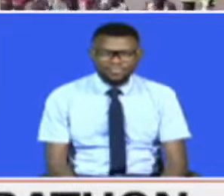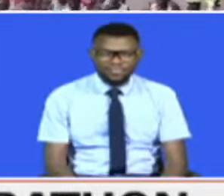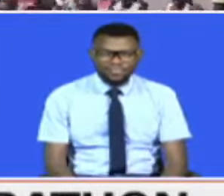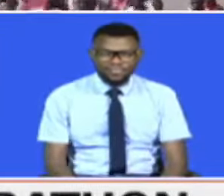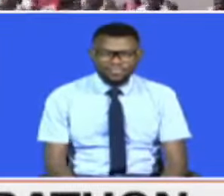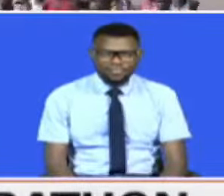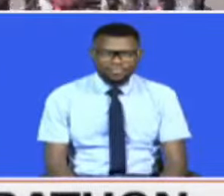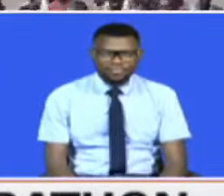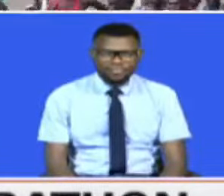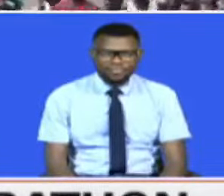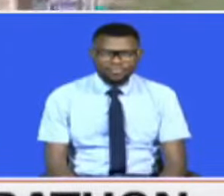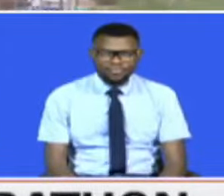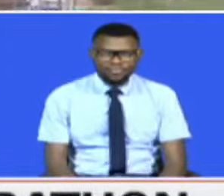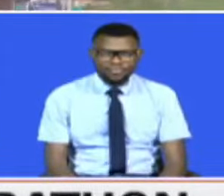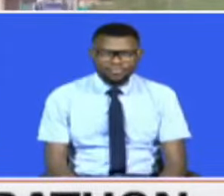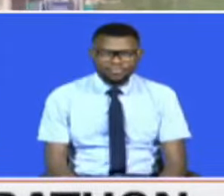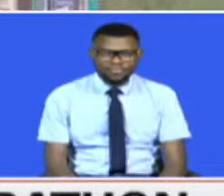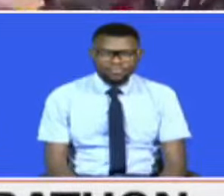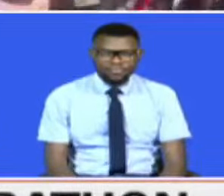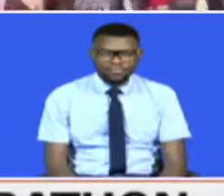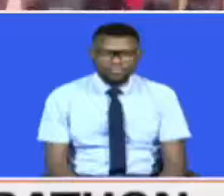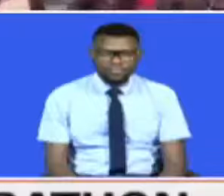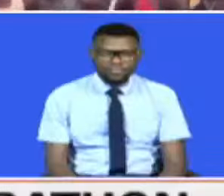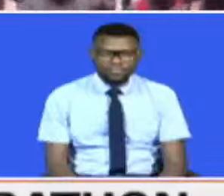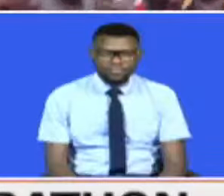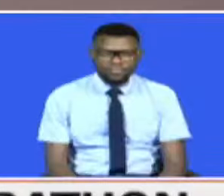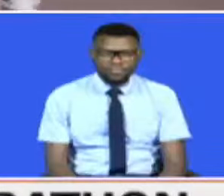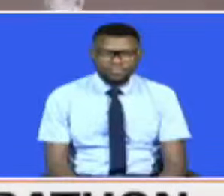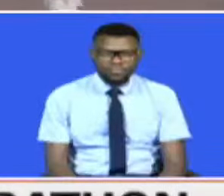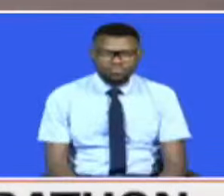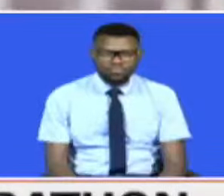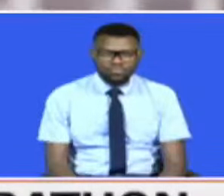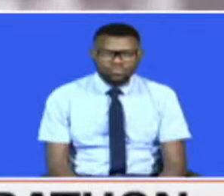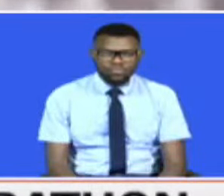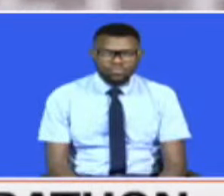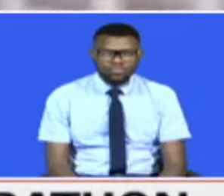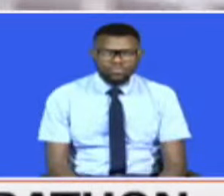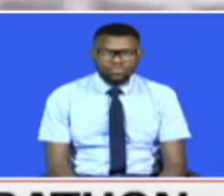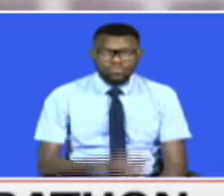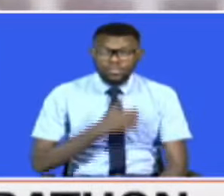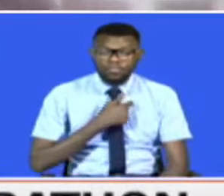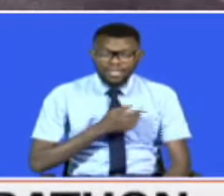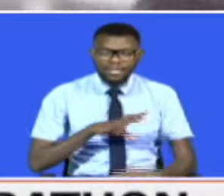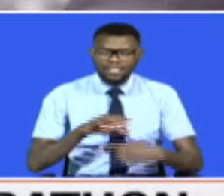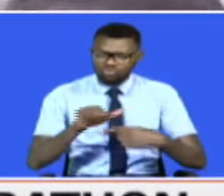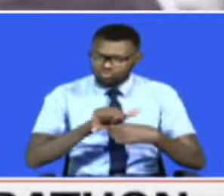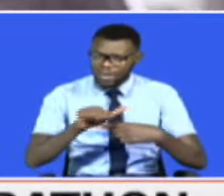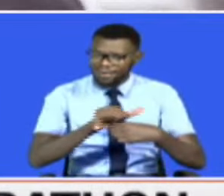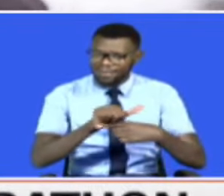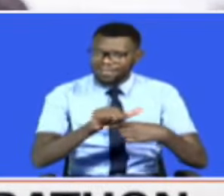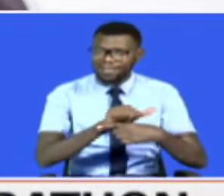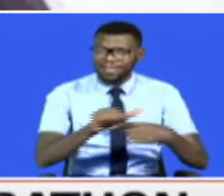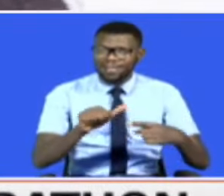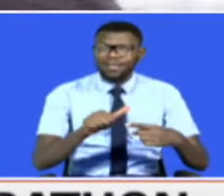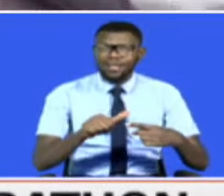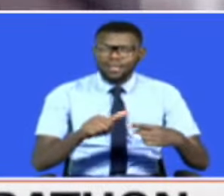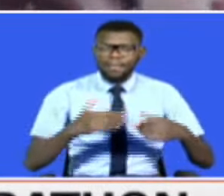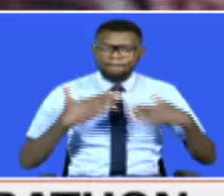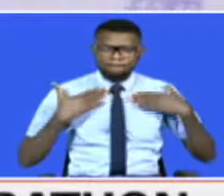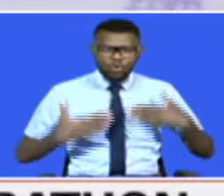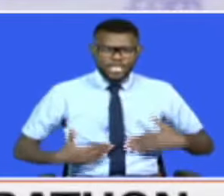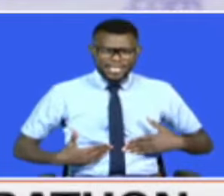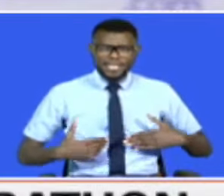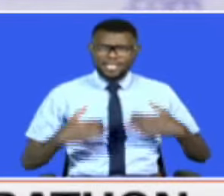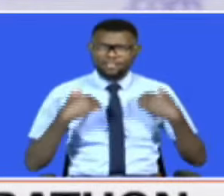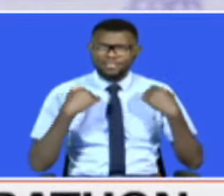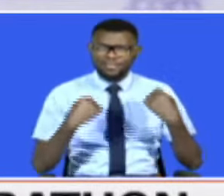Nikajikaza. Sasa leo penye nimekuwa, nimeenda nikafanya mazoezi na nikalilagi mwili poa. Sasa mwili karudiana